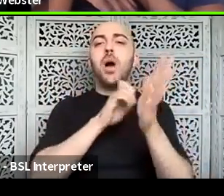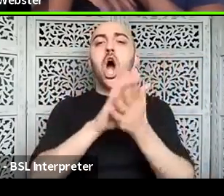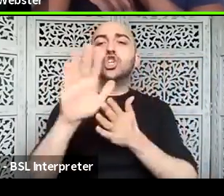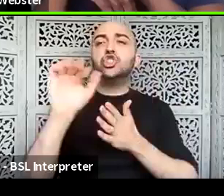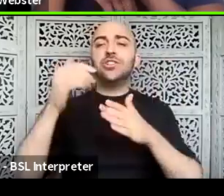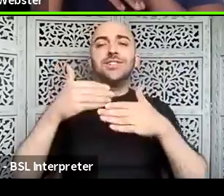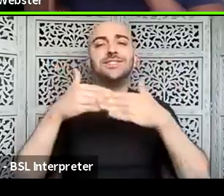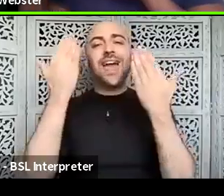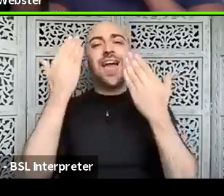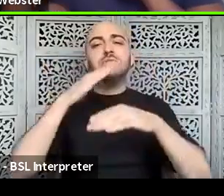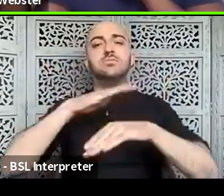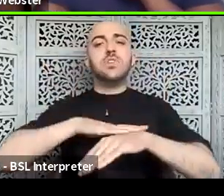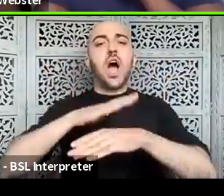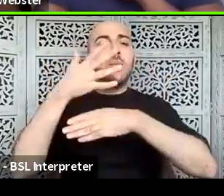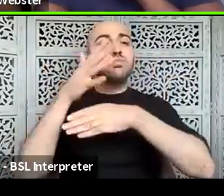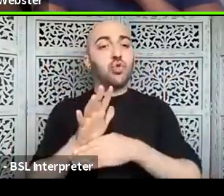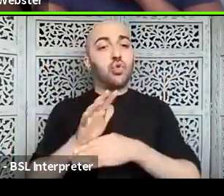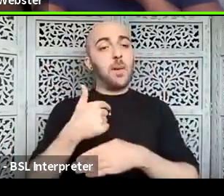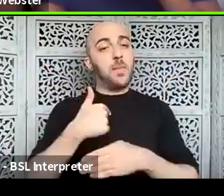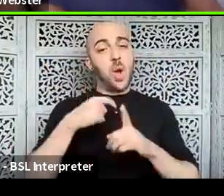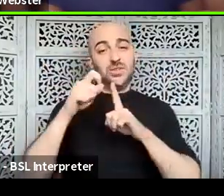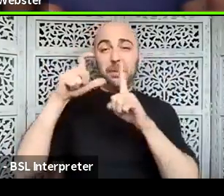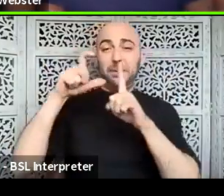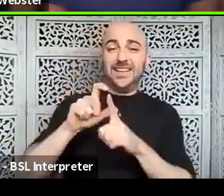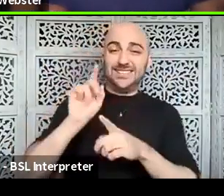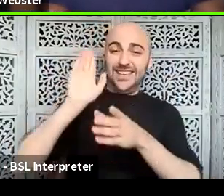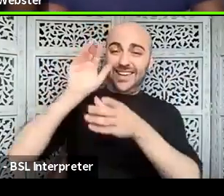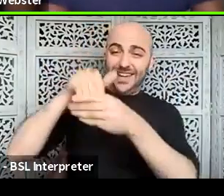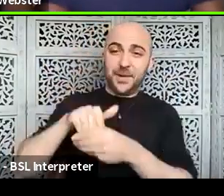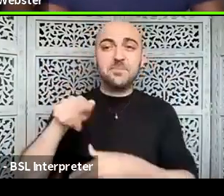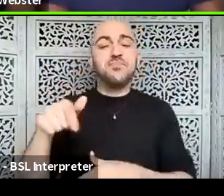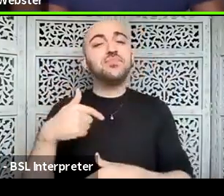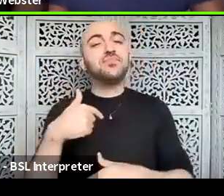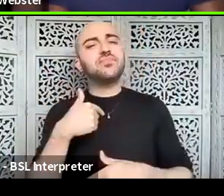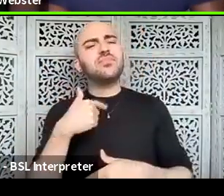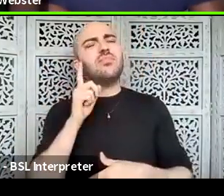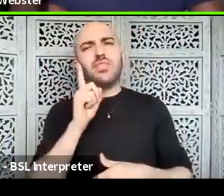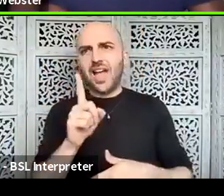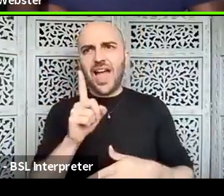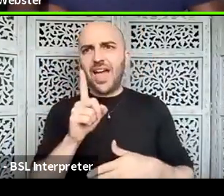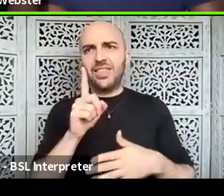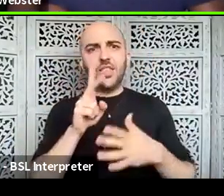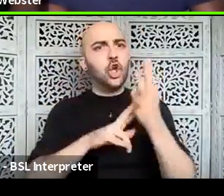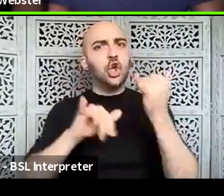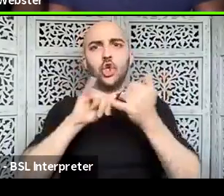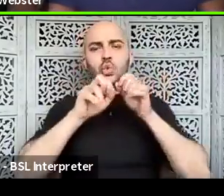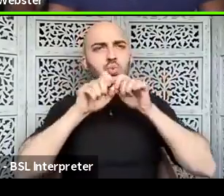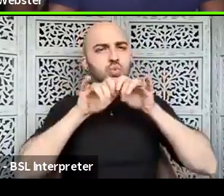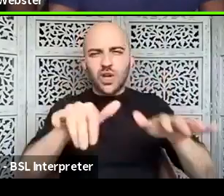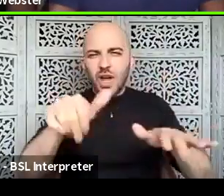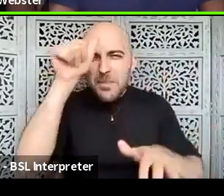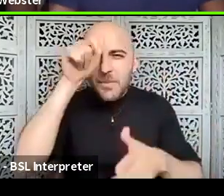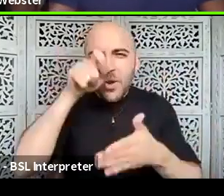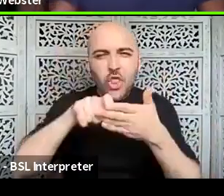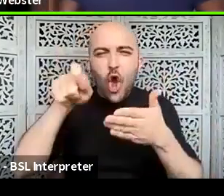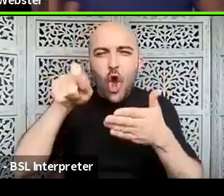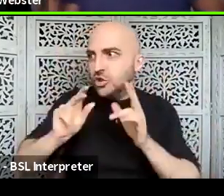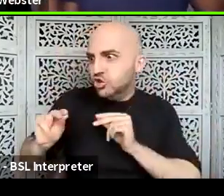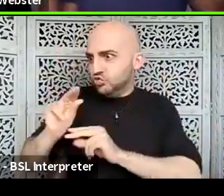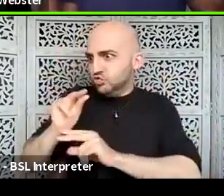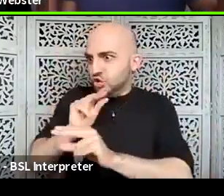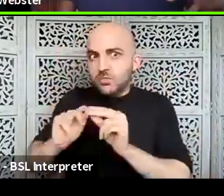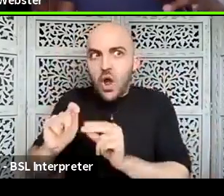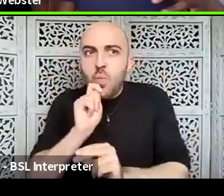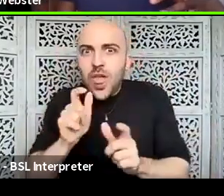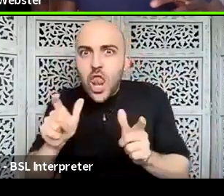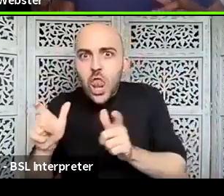ITV, and then obviously the news hit, and it was like, I don't know if you remember, there were the whispers around the office. We were like, they're going to put us into lockdown, and every day